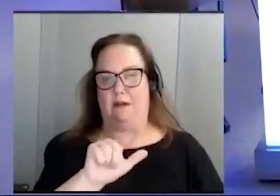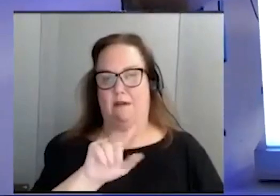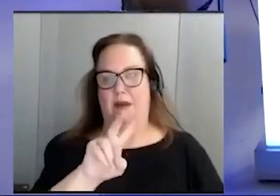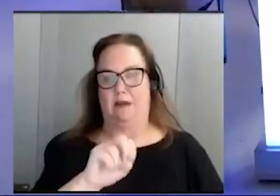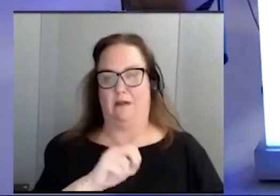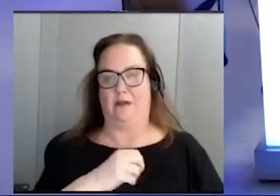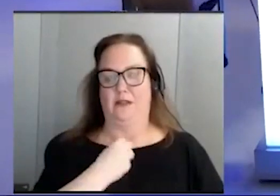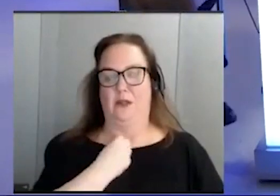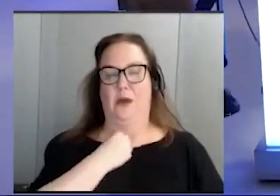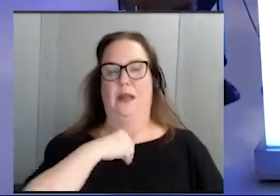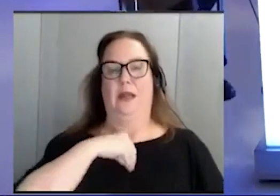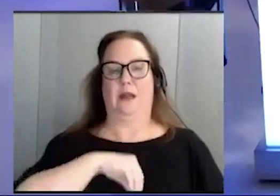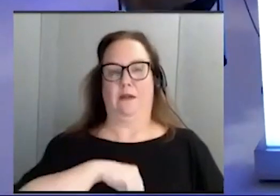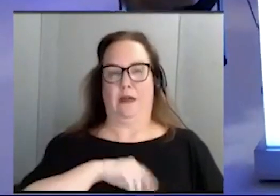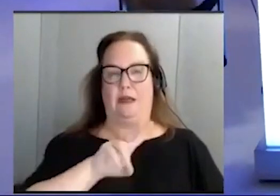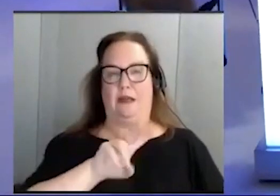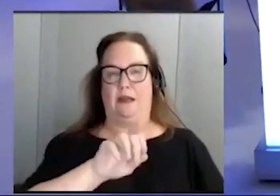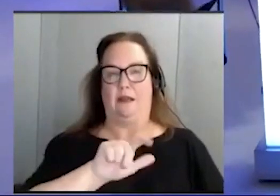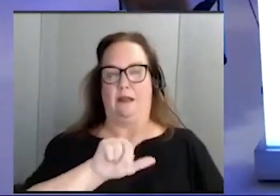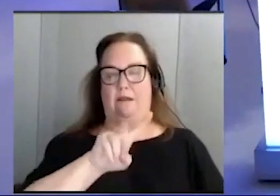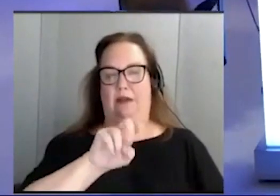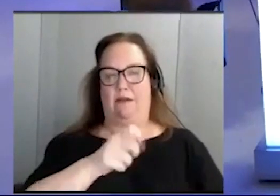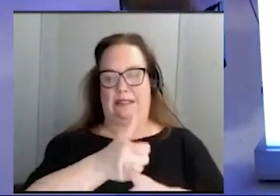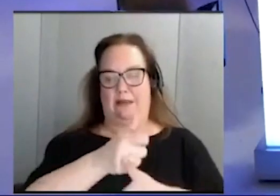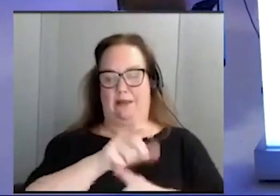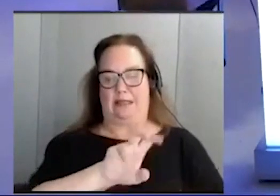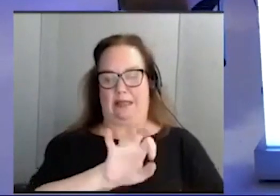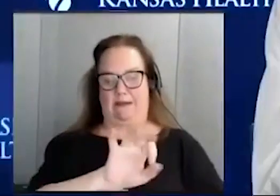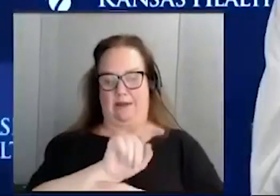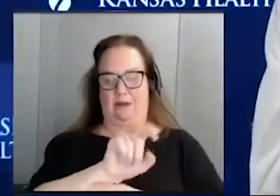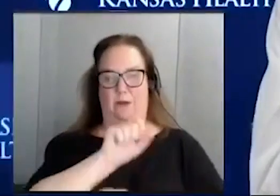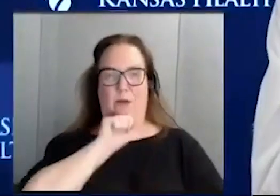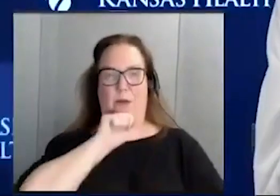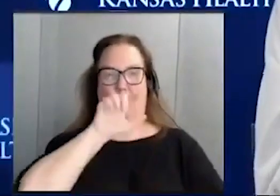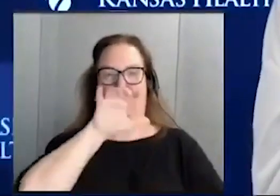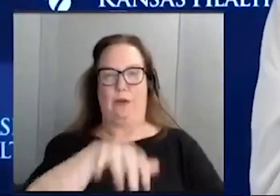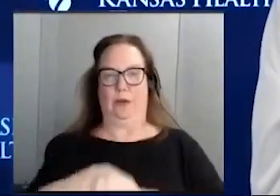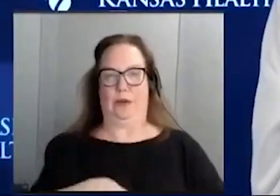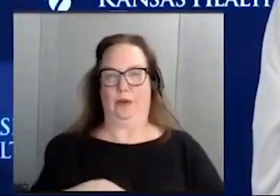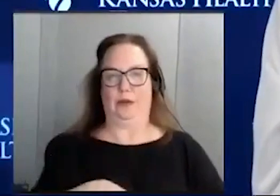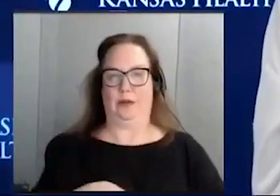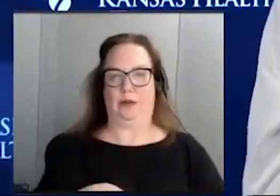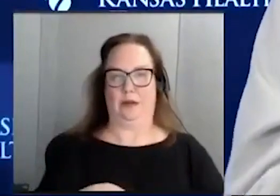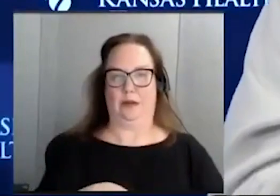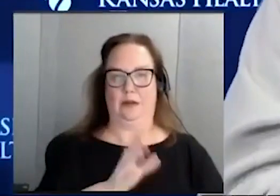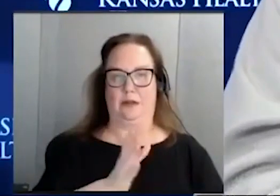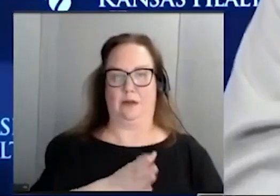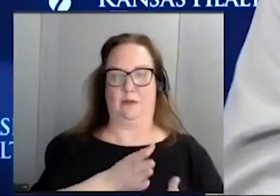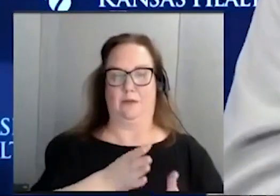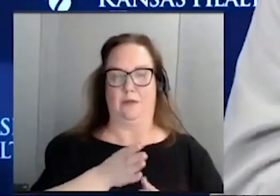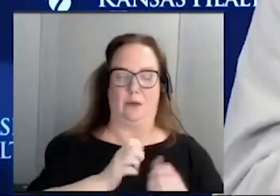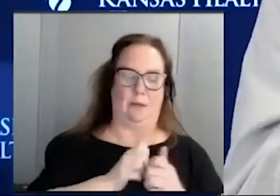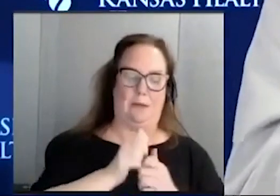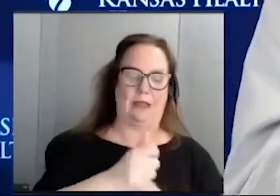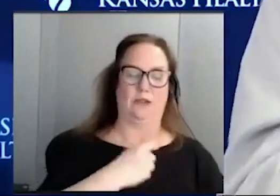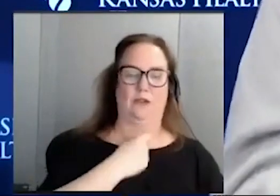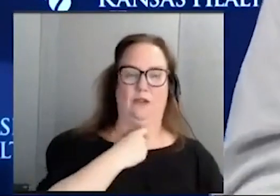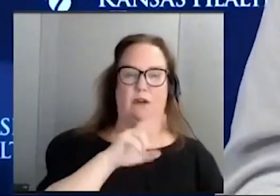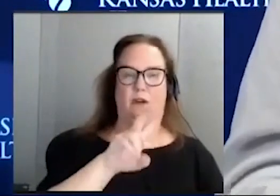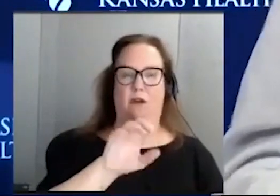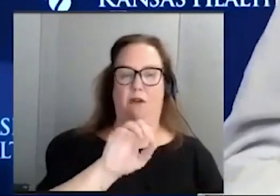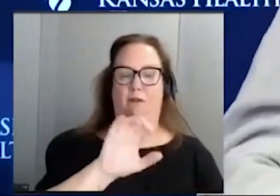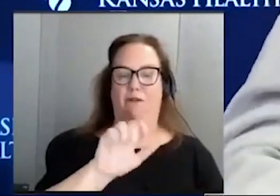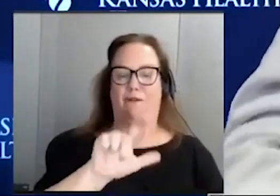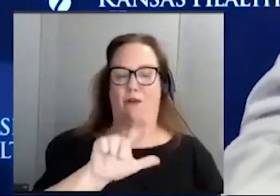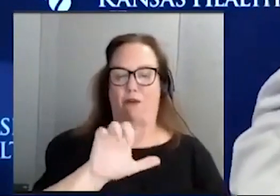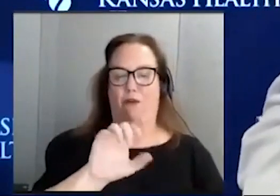but the valve itself is a bit of a filter, and then when you exhale, it's going to go out through your mouth, so it goes past your vocal cords. Most of this gets